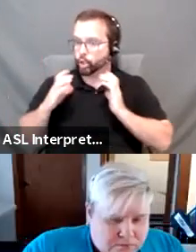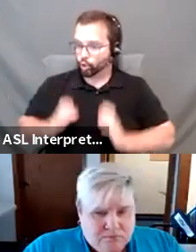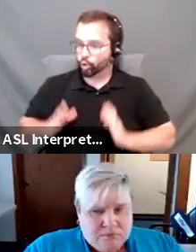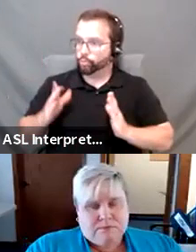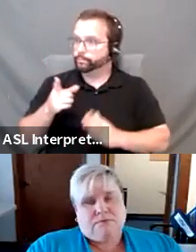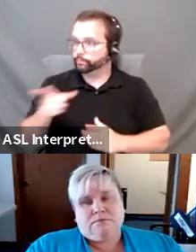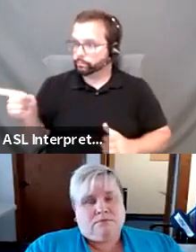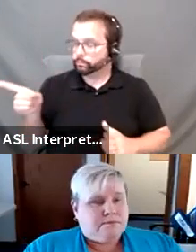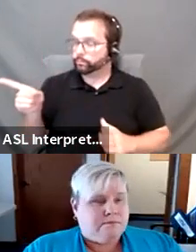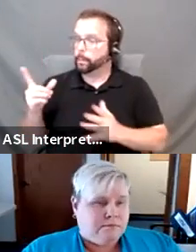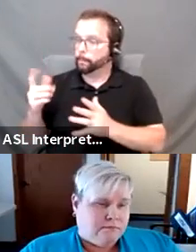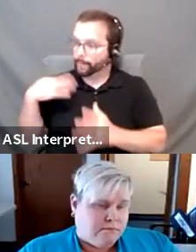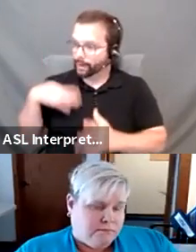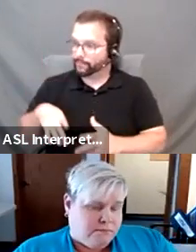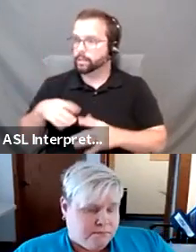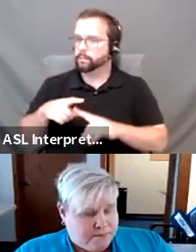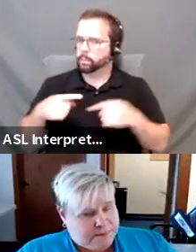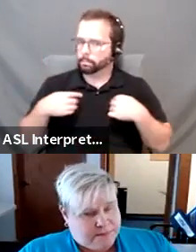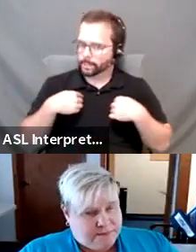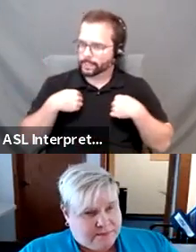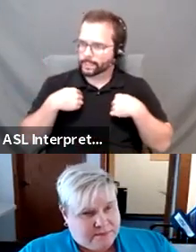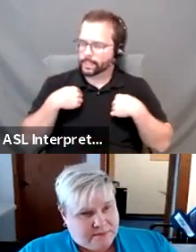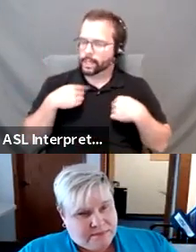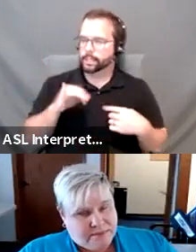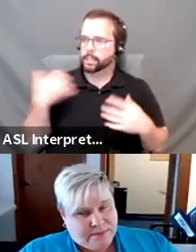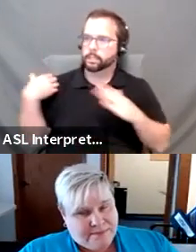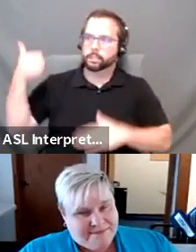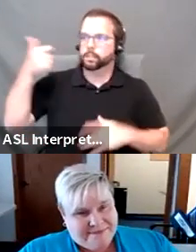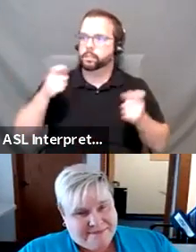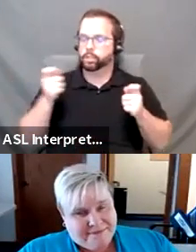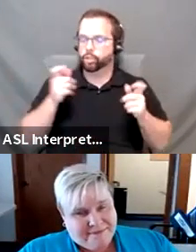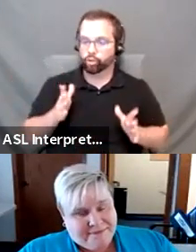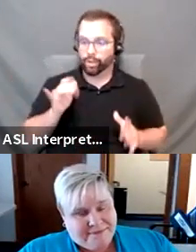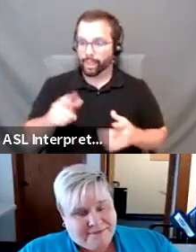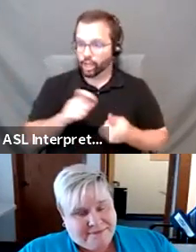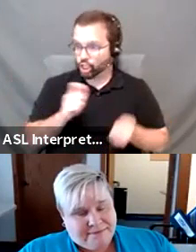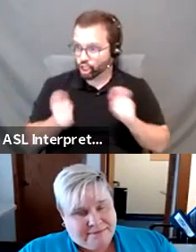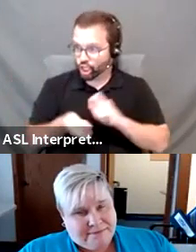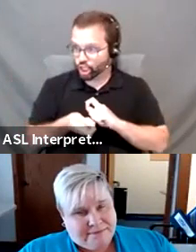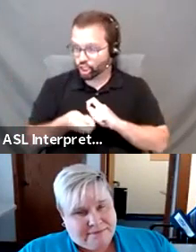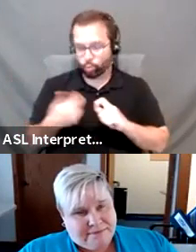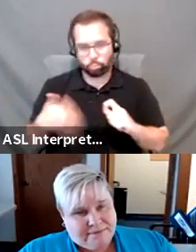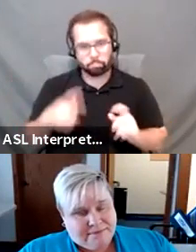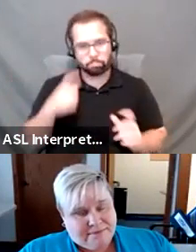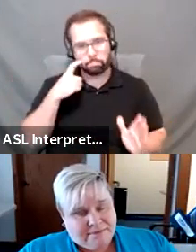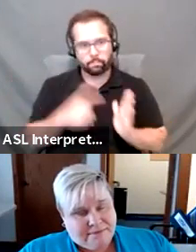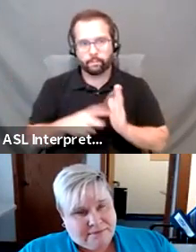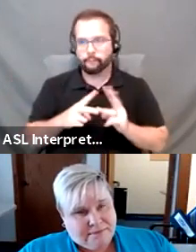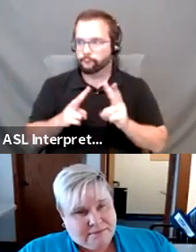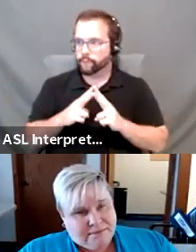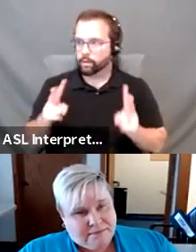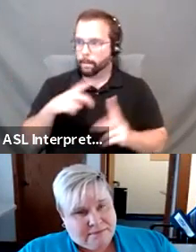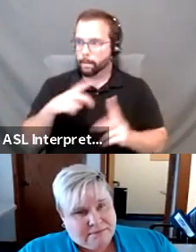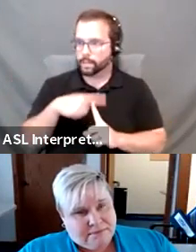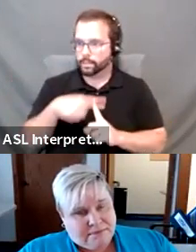executive director, I'm feeling positive about those shifts. And we are doing a lot of education. We've always been doing a lot of education. We